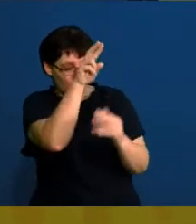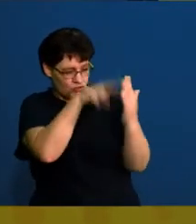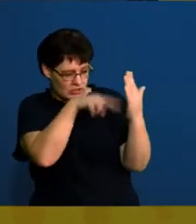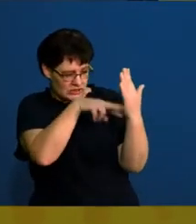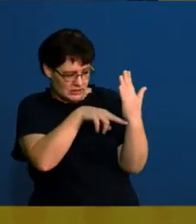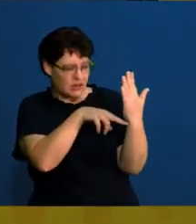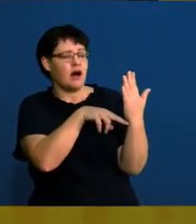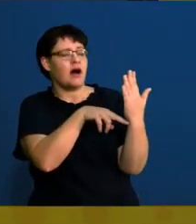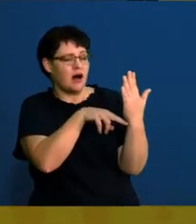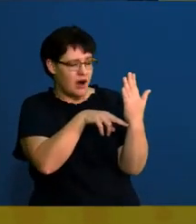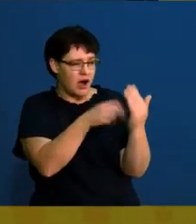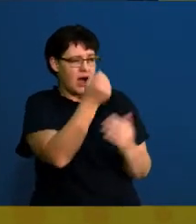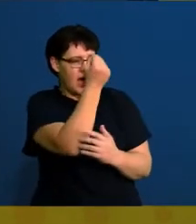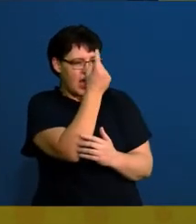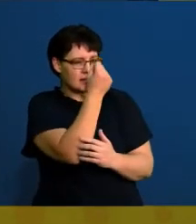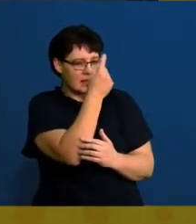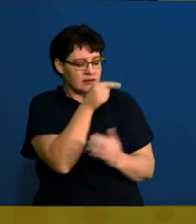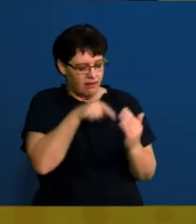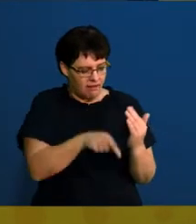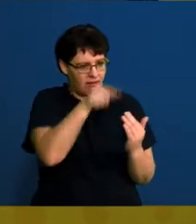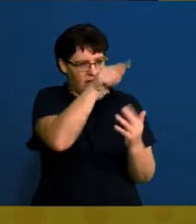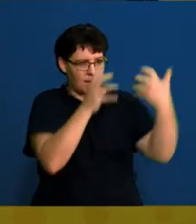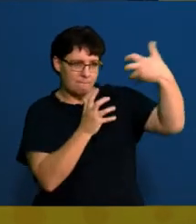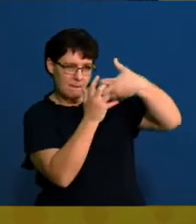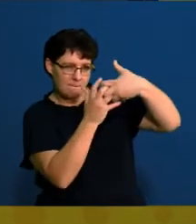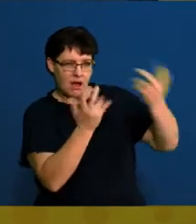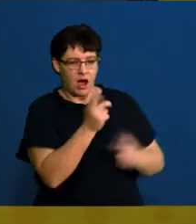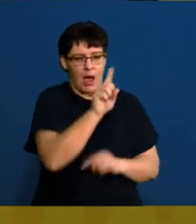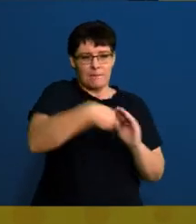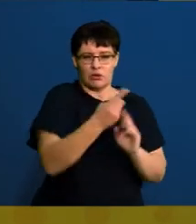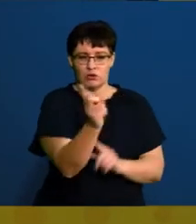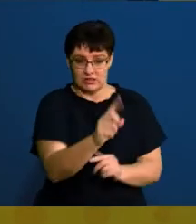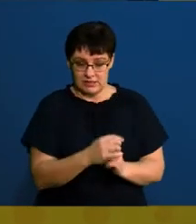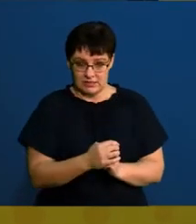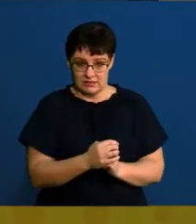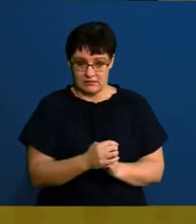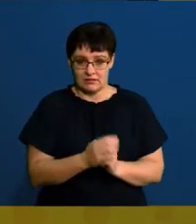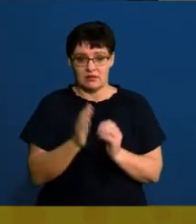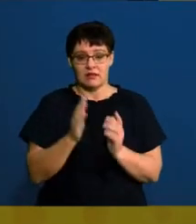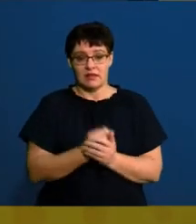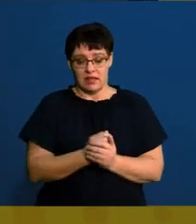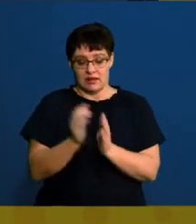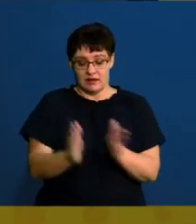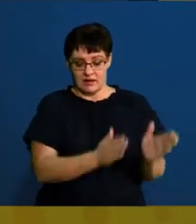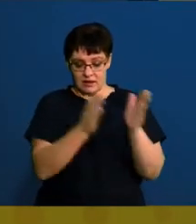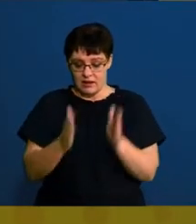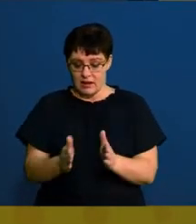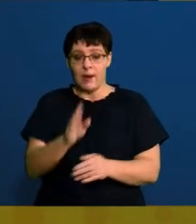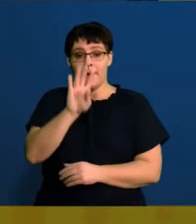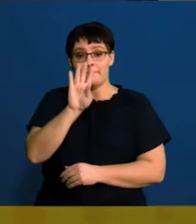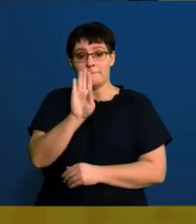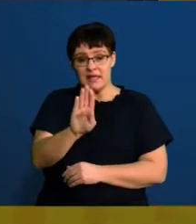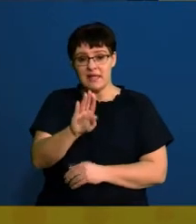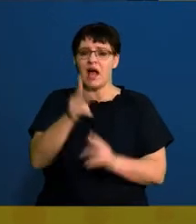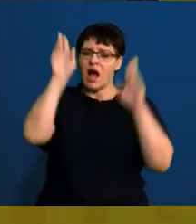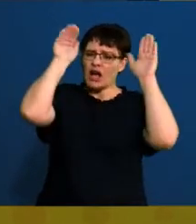or to get a better sense of what the text is all about. Then you have your text B, which is a cartoon or an